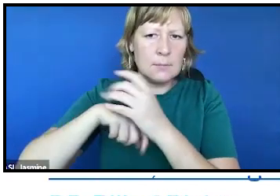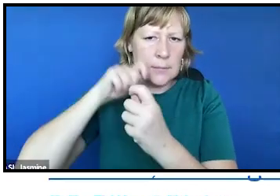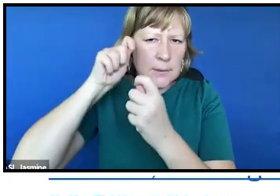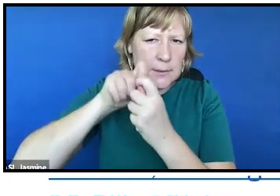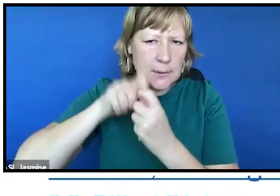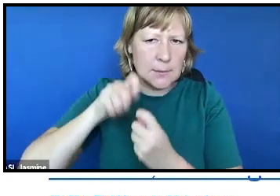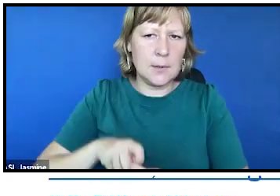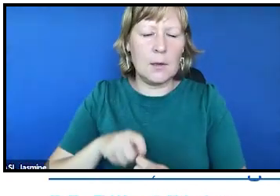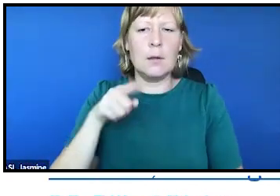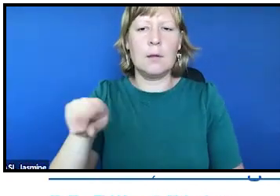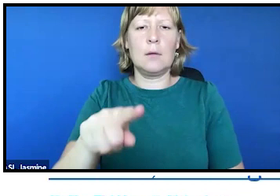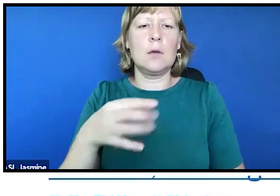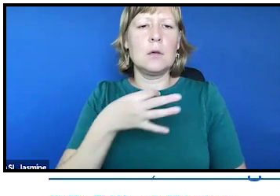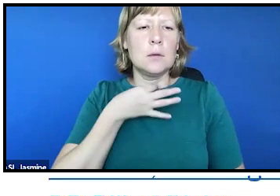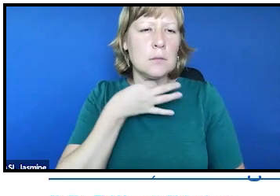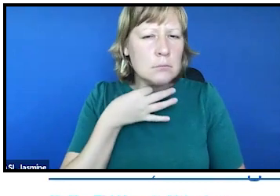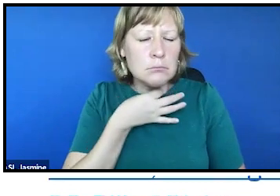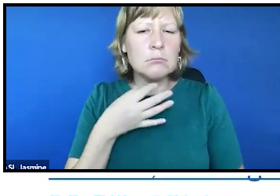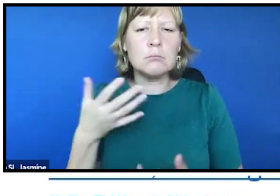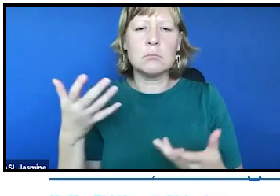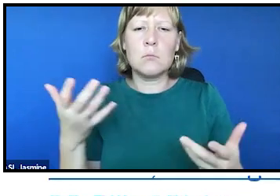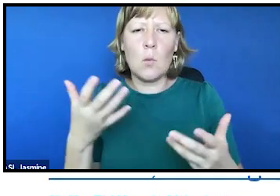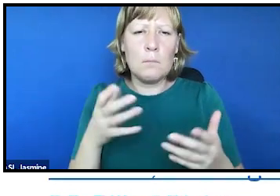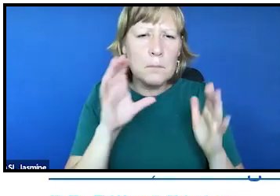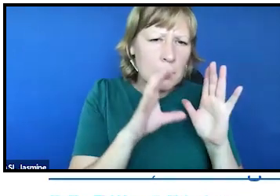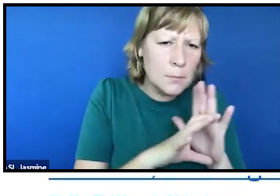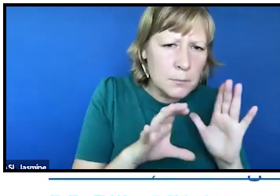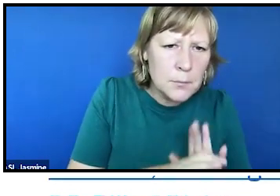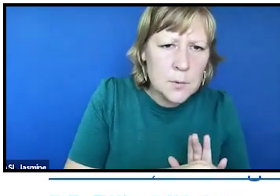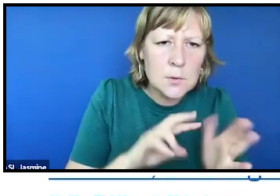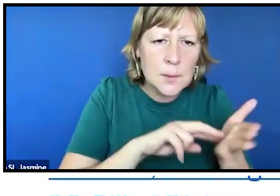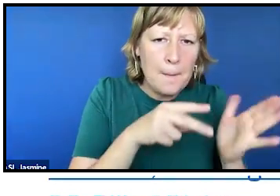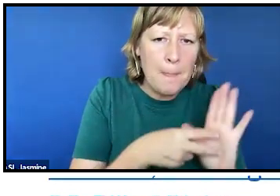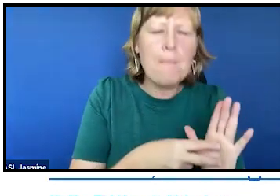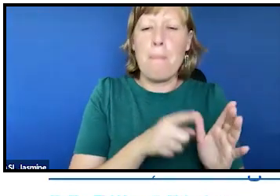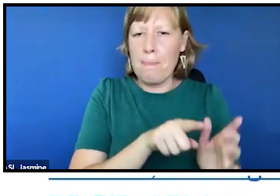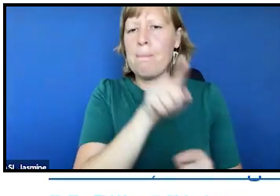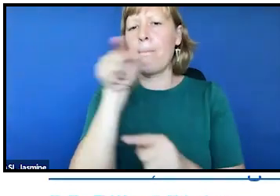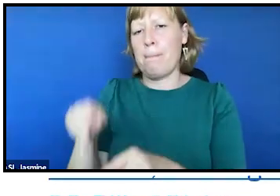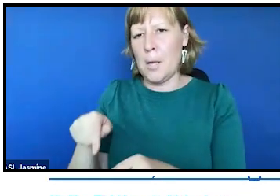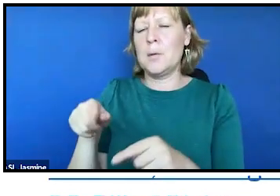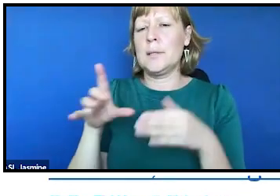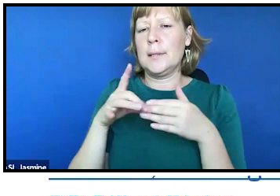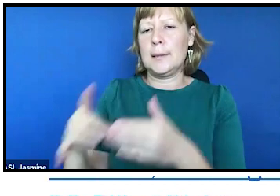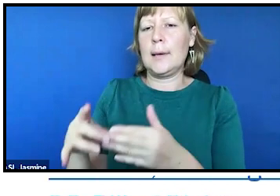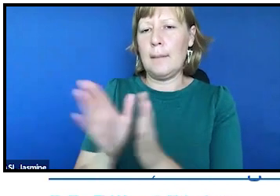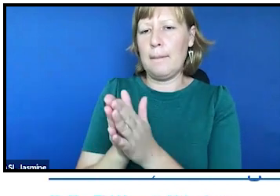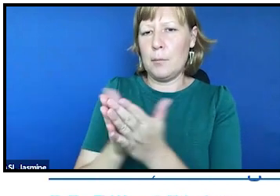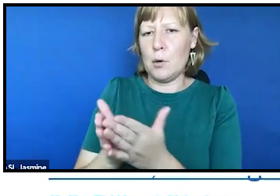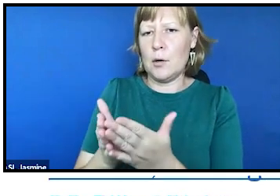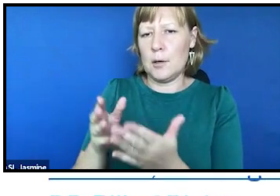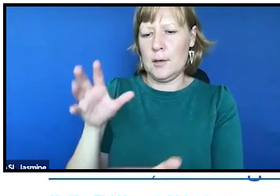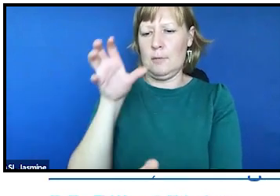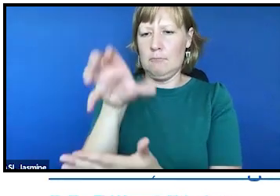if you're curious about what certain pieces mean, you can go into the guidebook and read information in more detail about